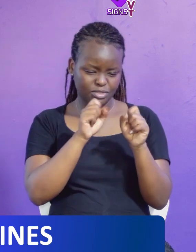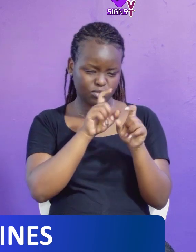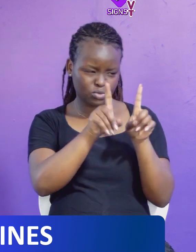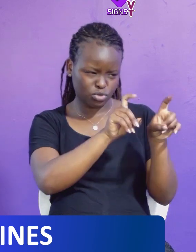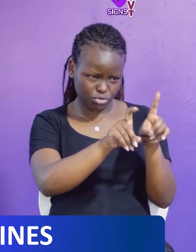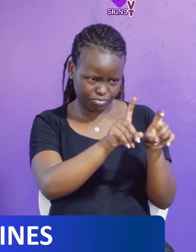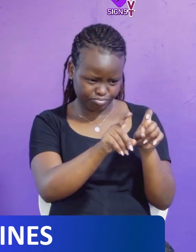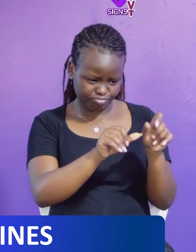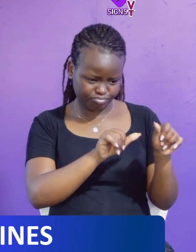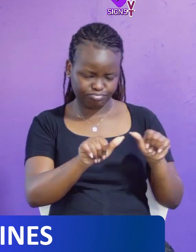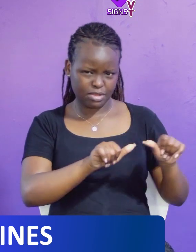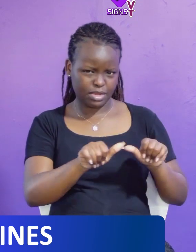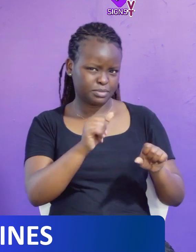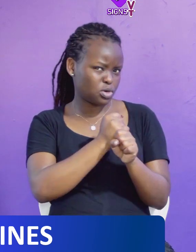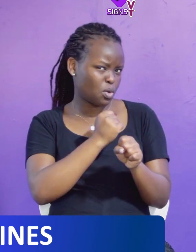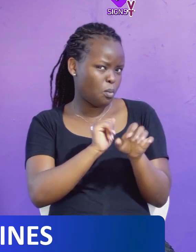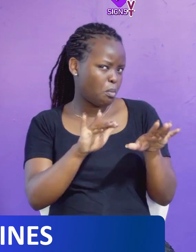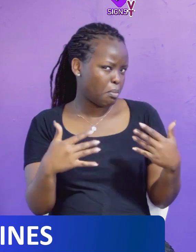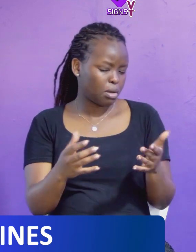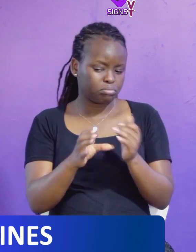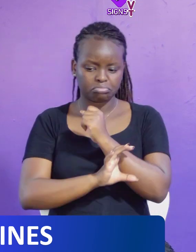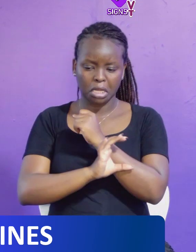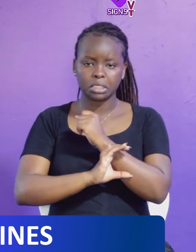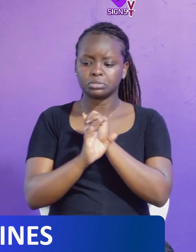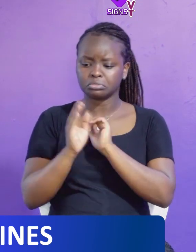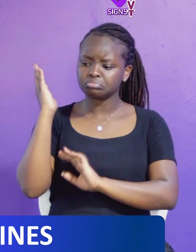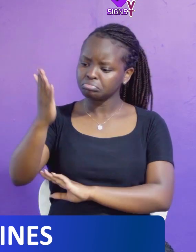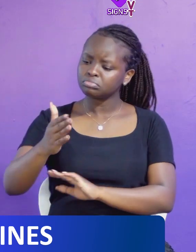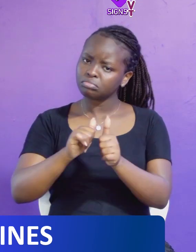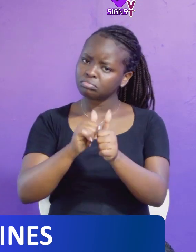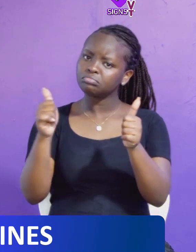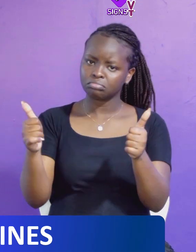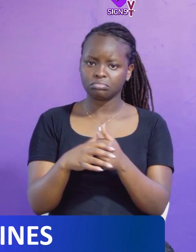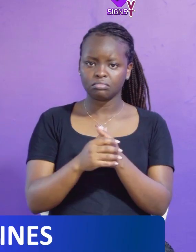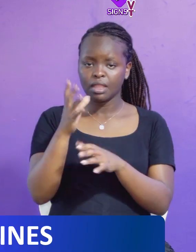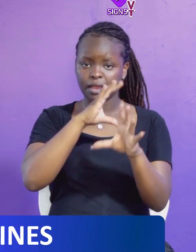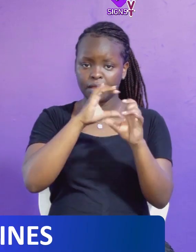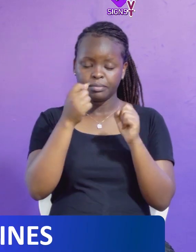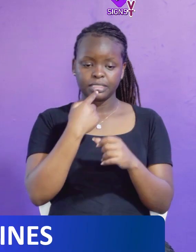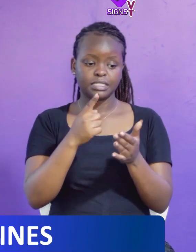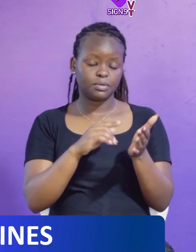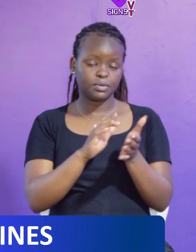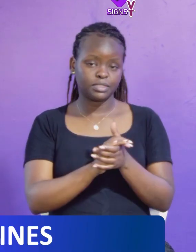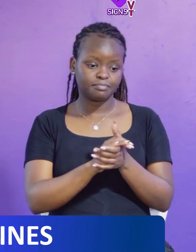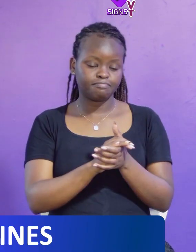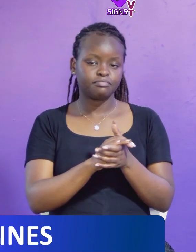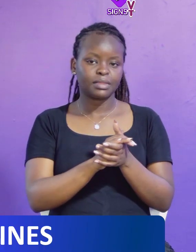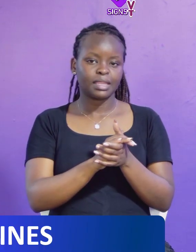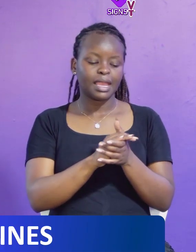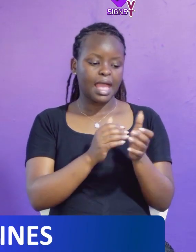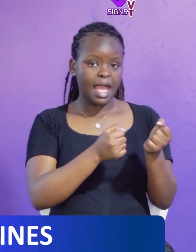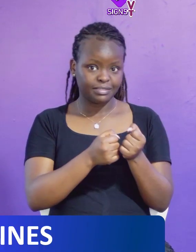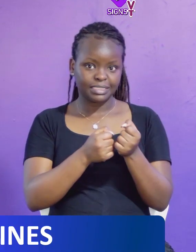performance, insisting the country is on the right track. Now, the president described the bumper harvest as a milestone